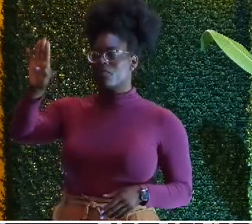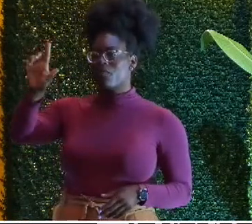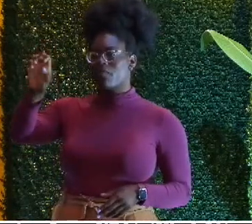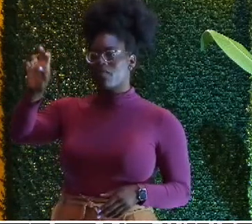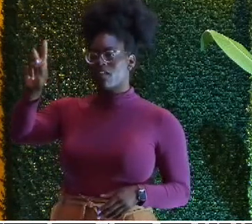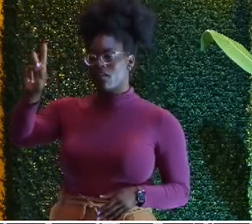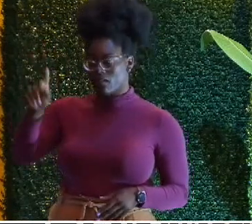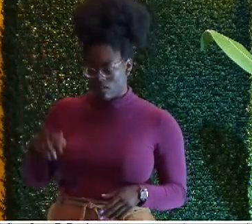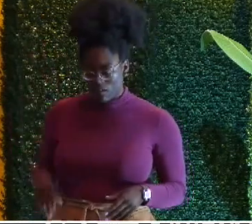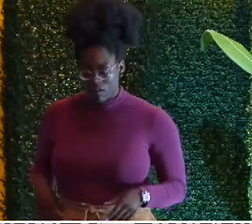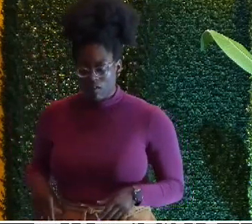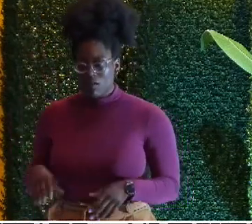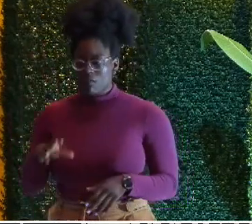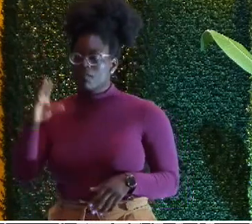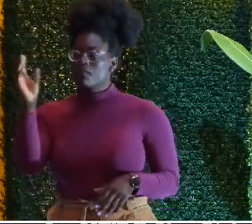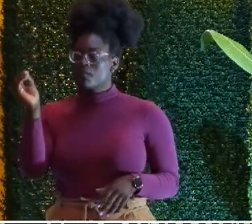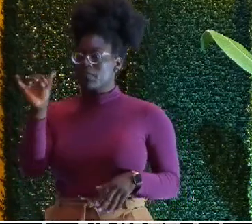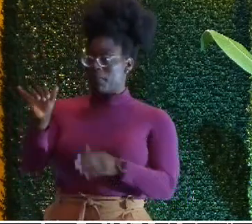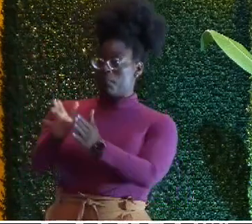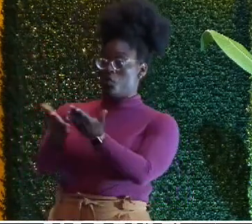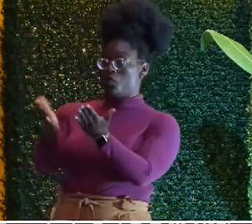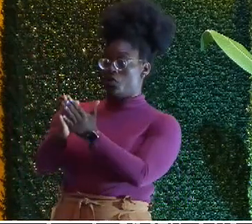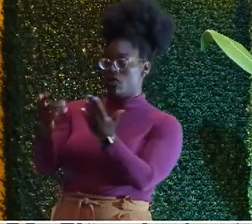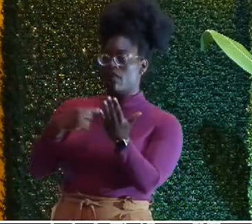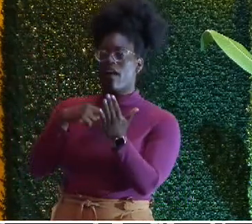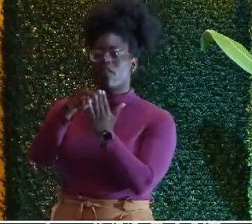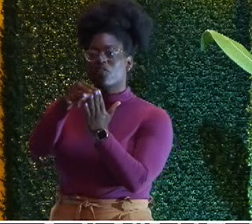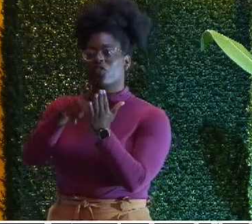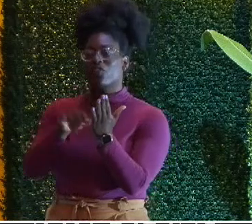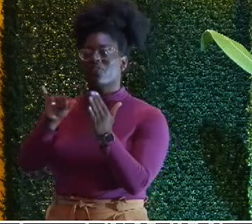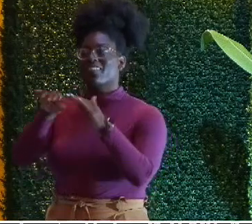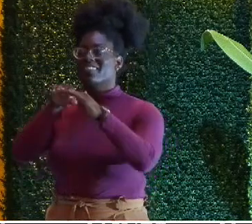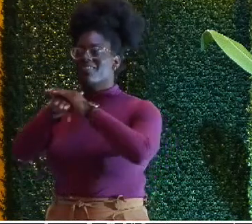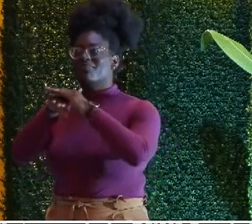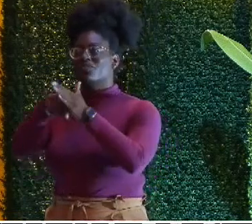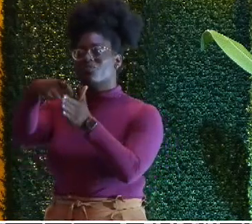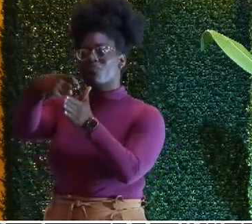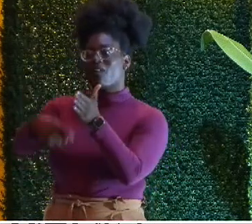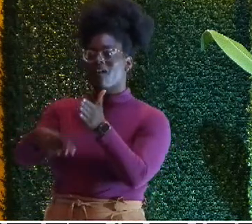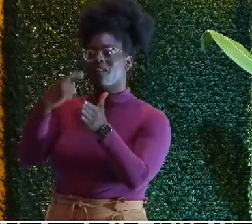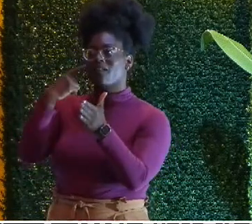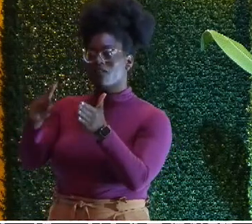the admission price for community is accountability.